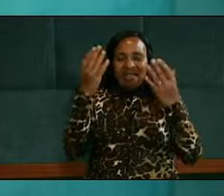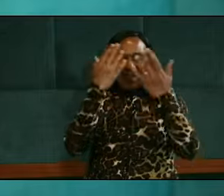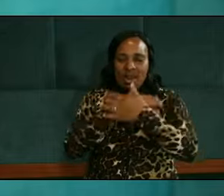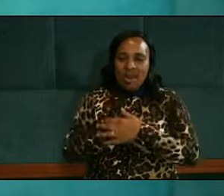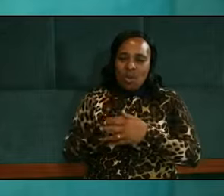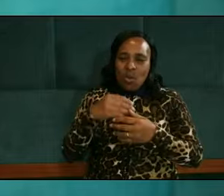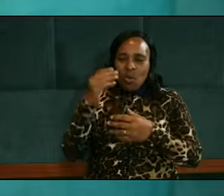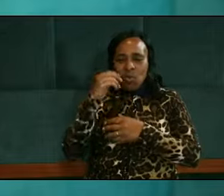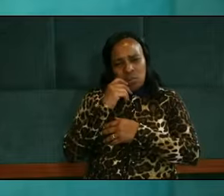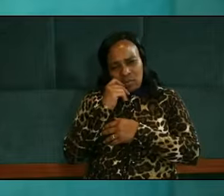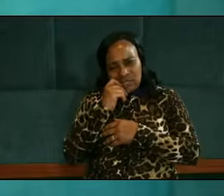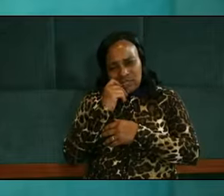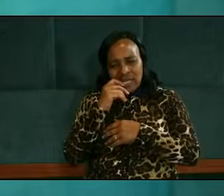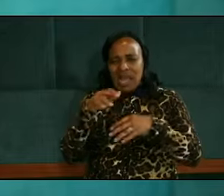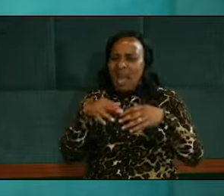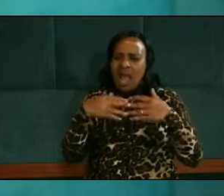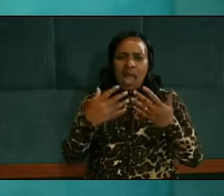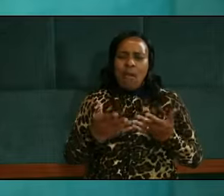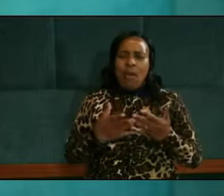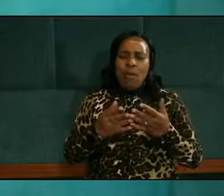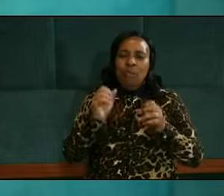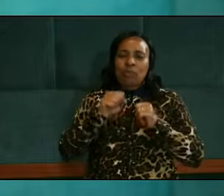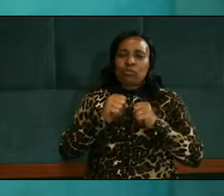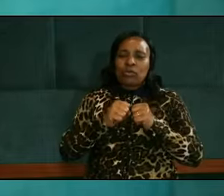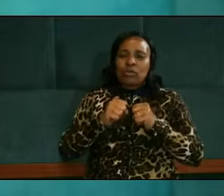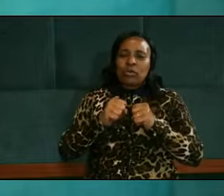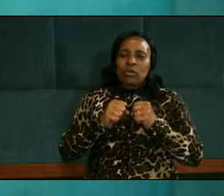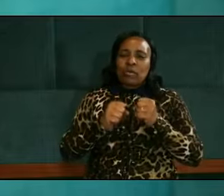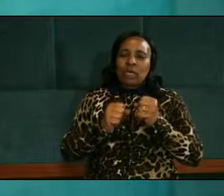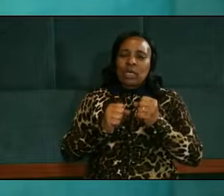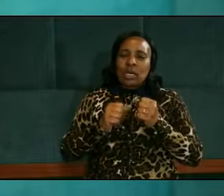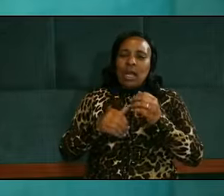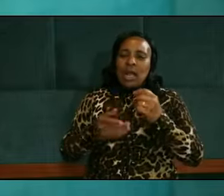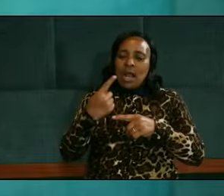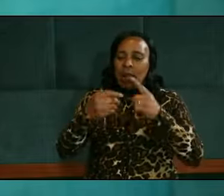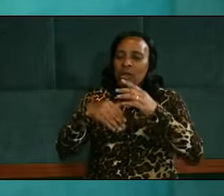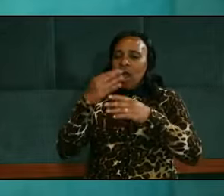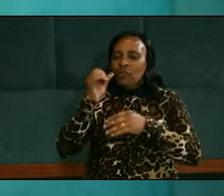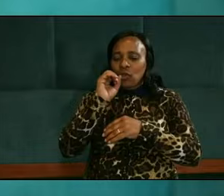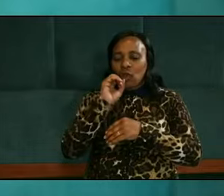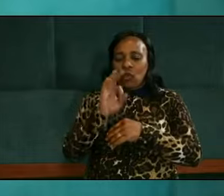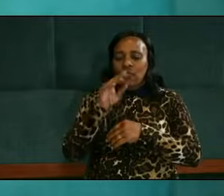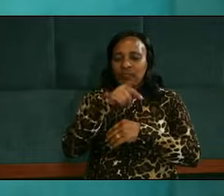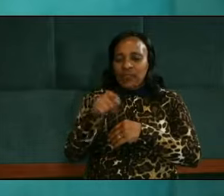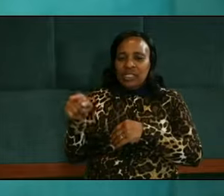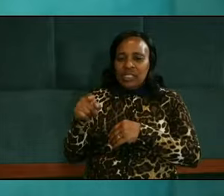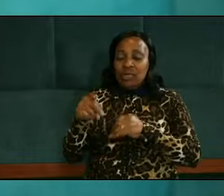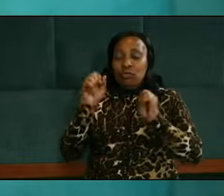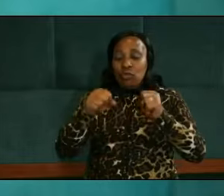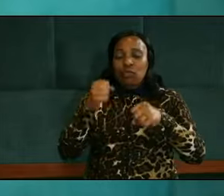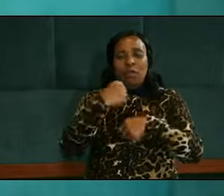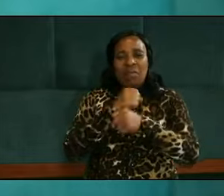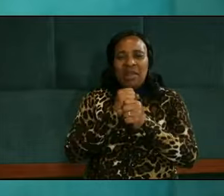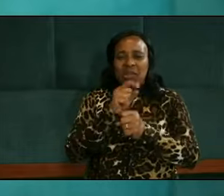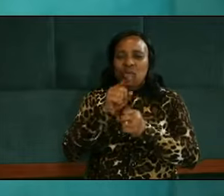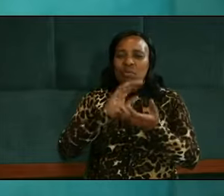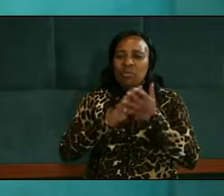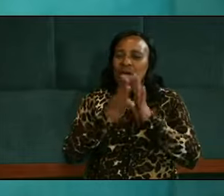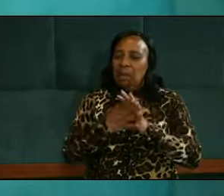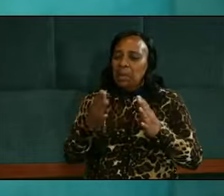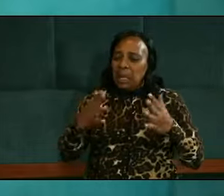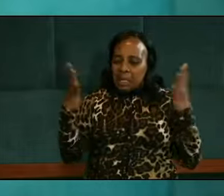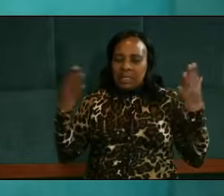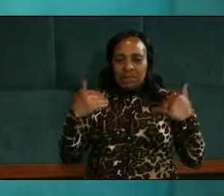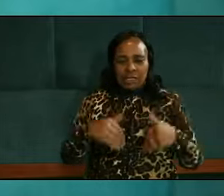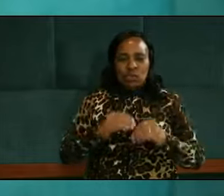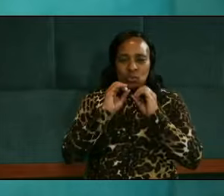you're wondering, well, how will I get over this? And you know them, and you know that they can make you not be a great leader if you want to be a